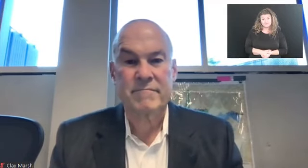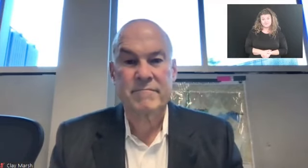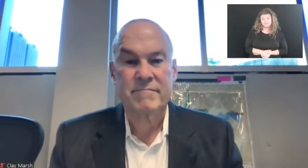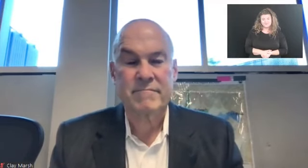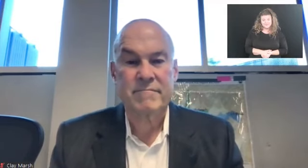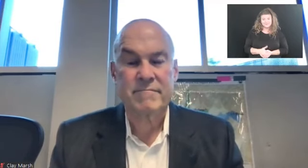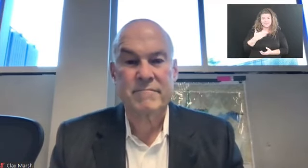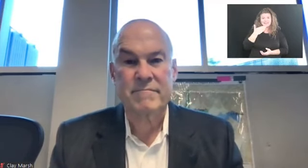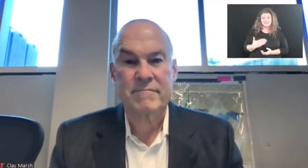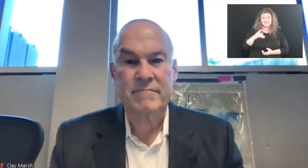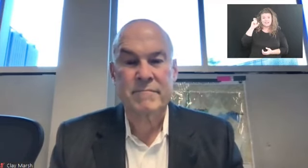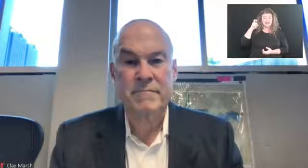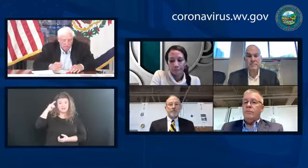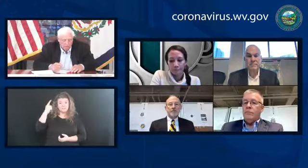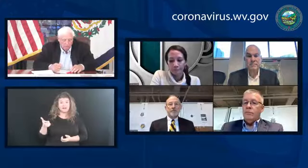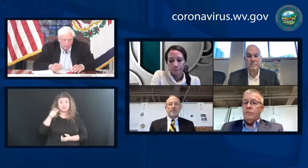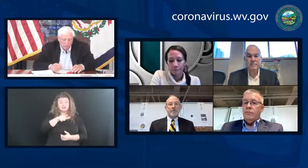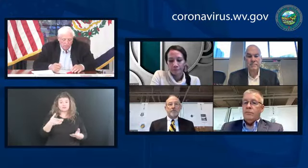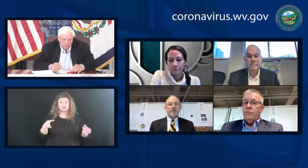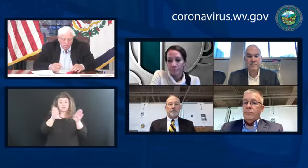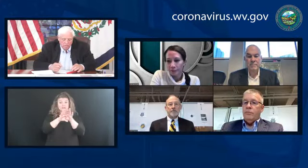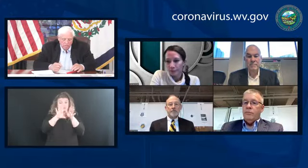All right, thank you, Jess. Governor, I'll turn it back to you.